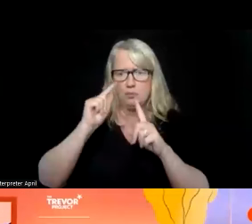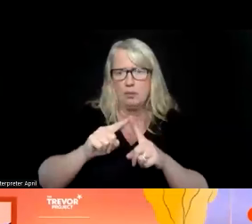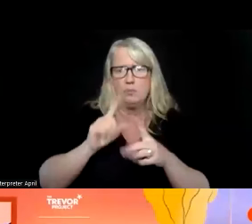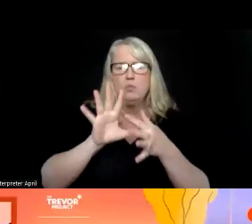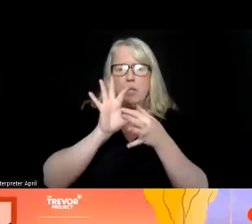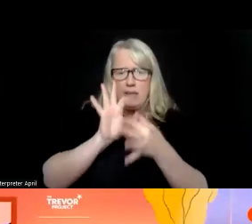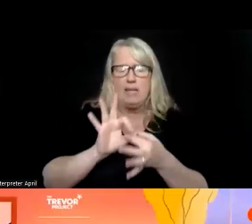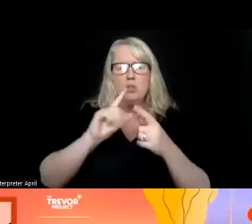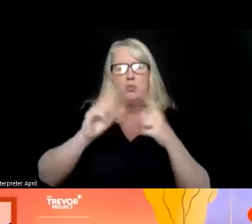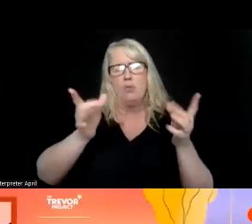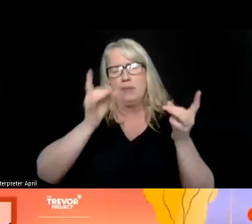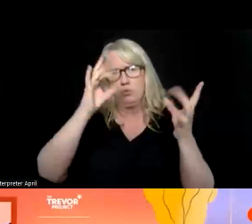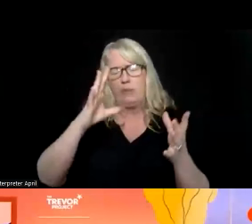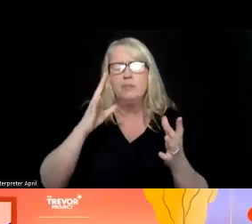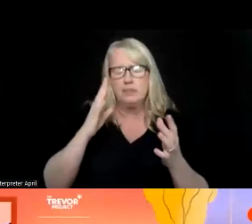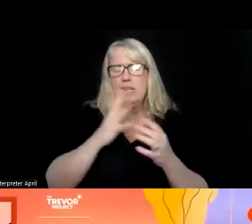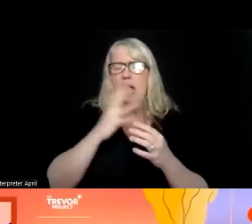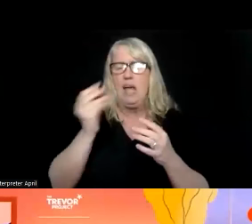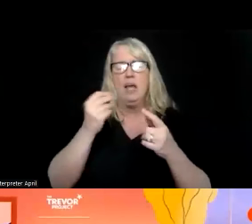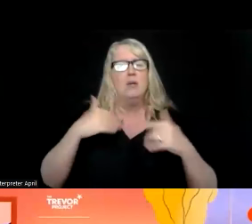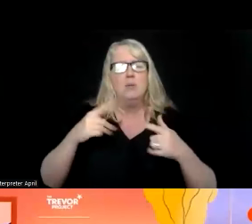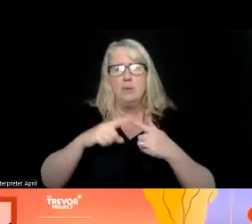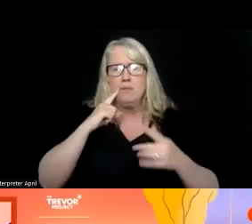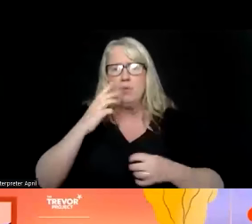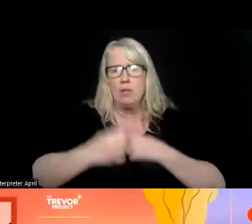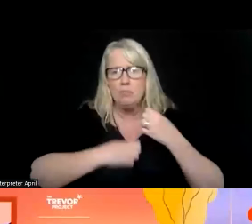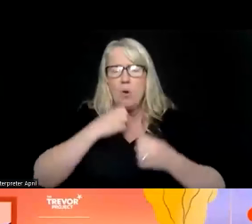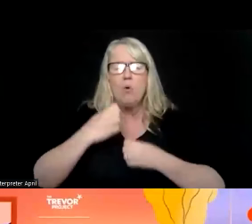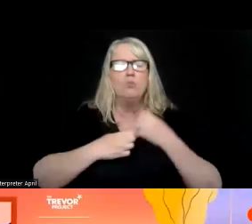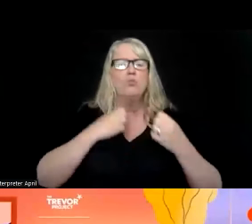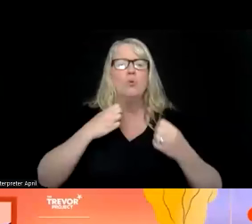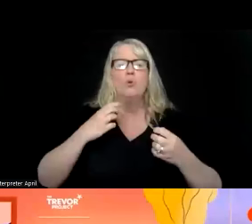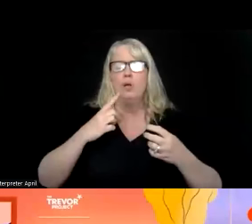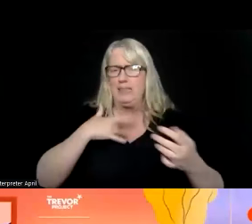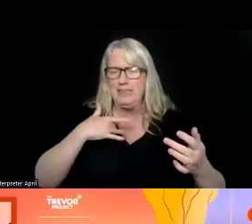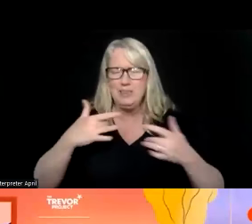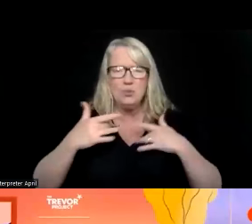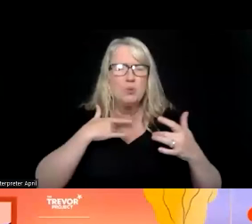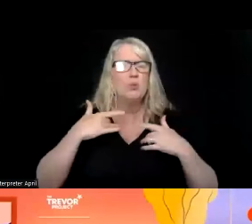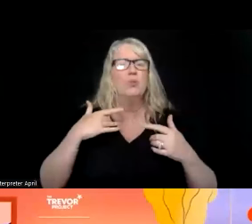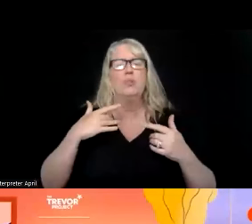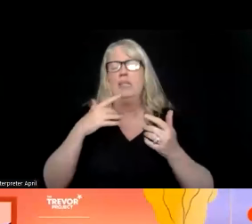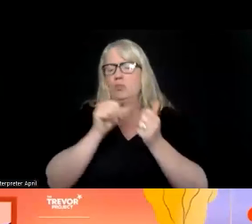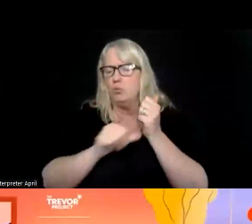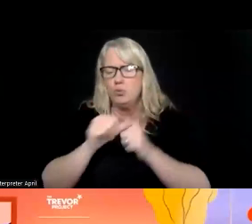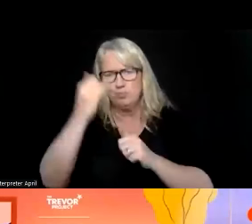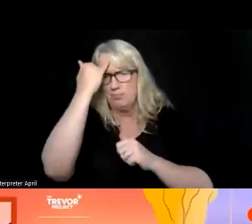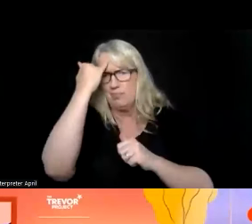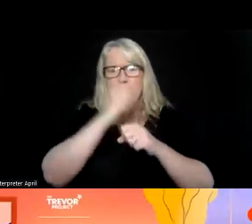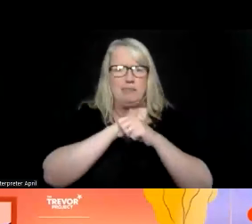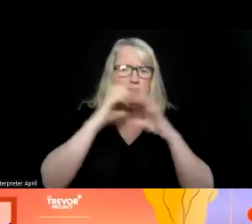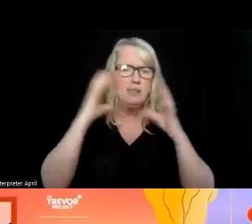crisis and emotional, you know, concerns, suicidology, and just, you